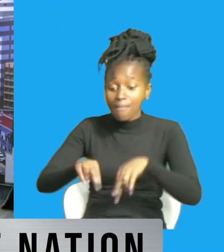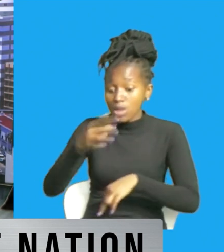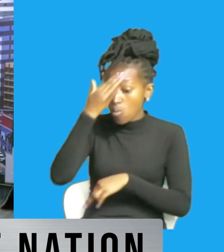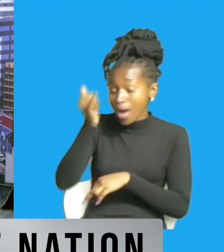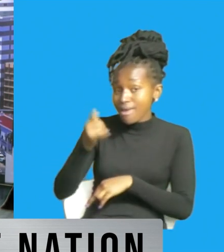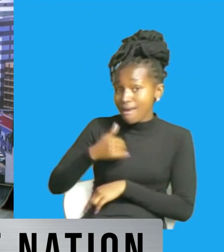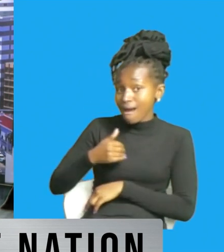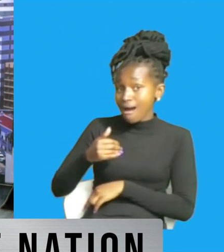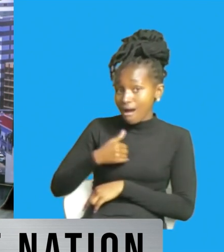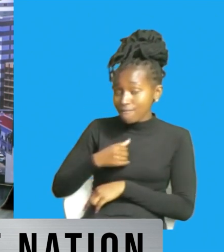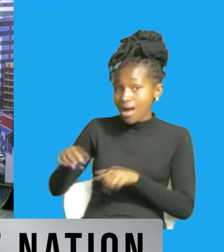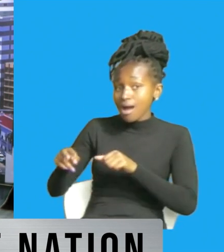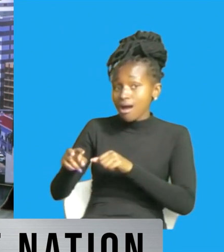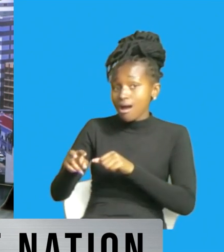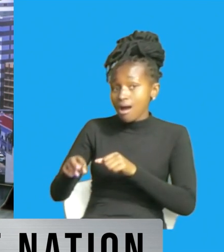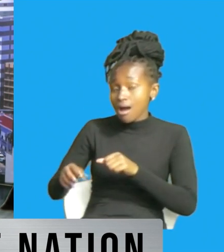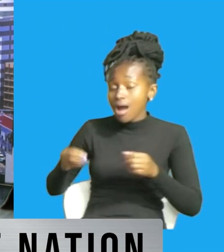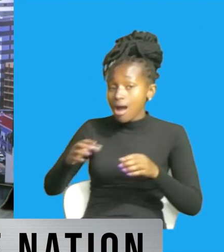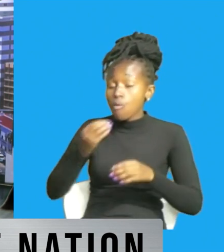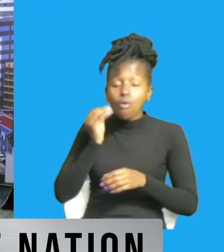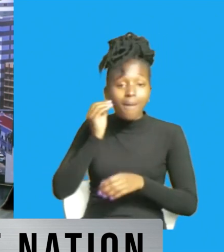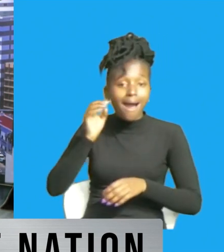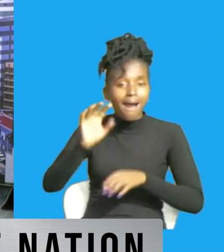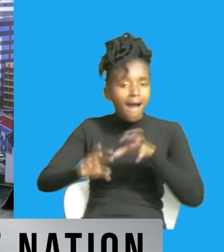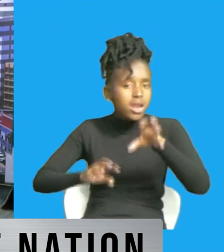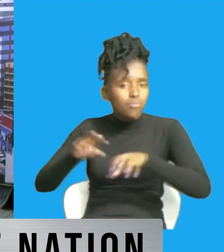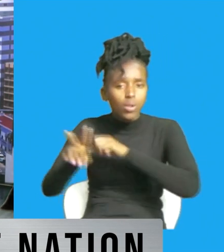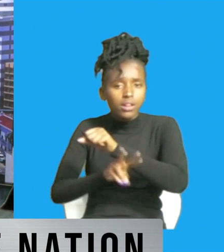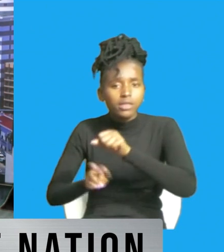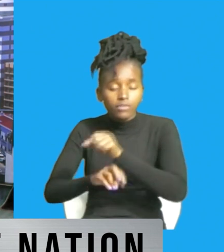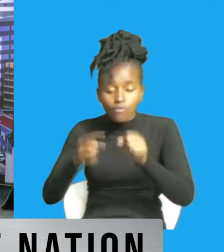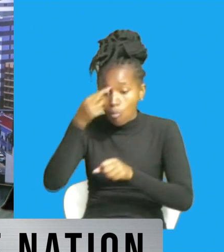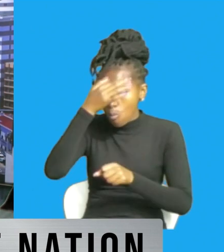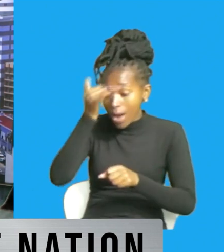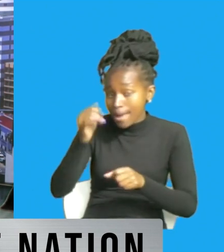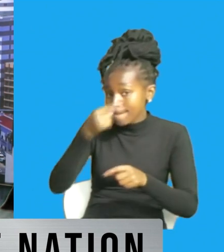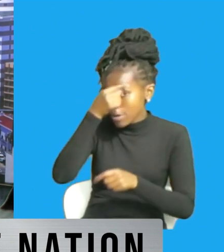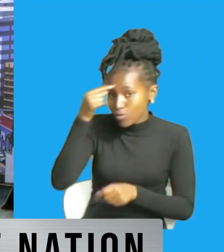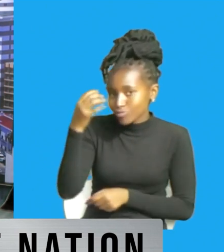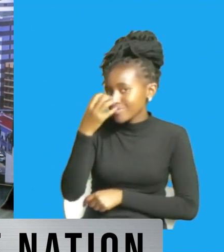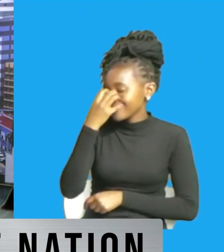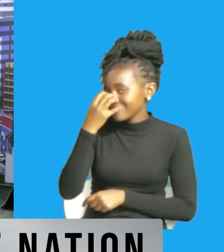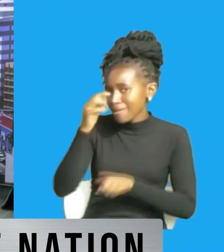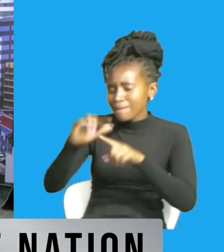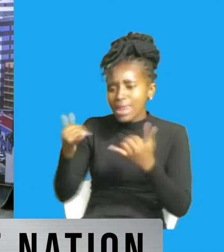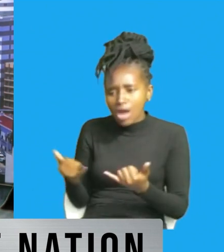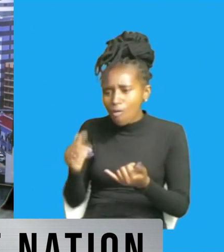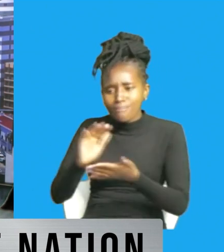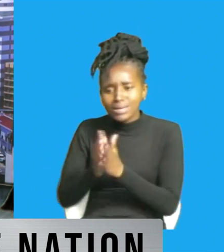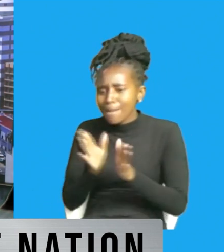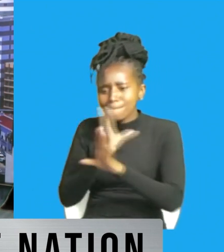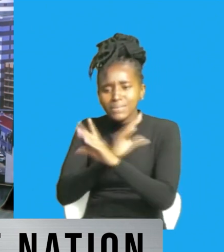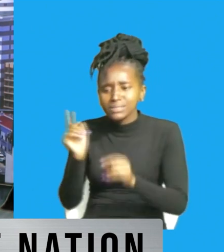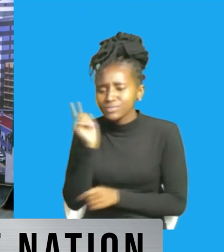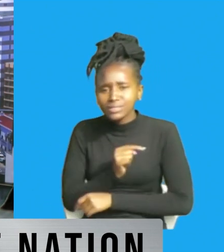banditry inaendelea? So JONA, we really need to calm down and look at this, and that's why I keep